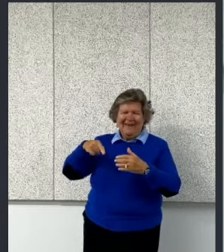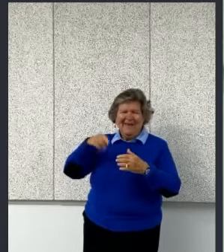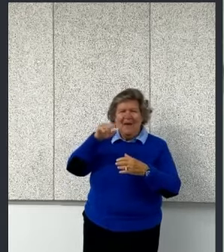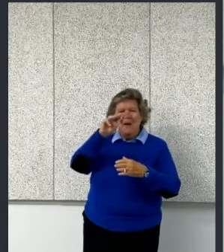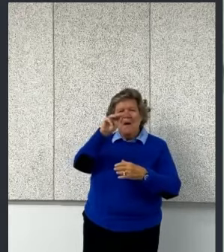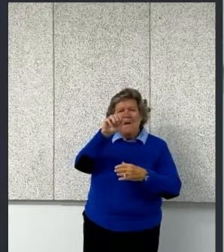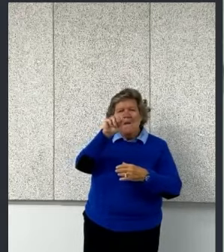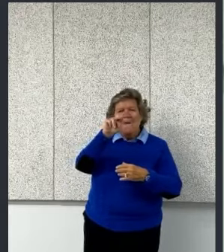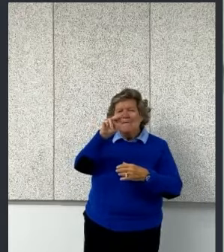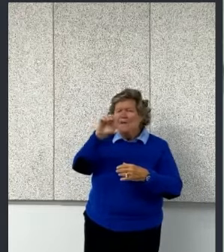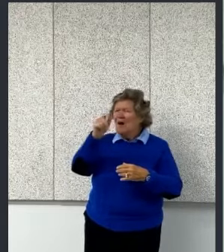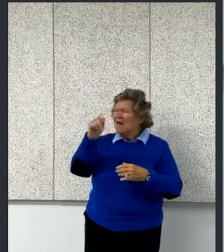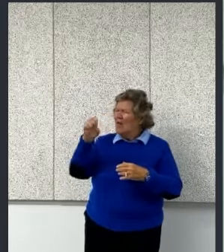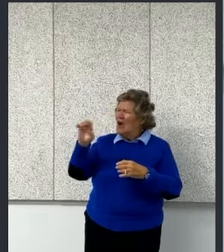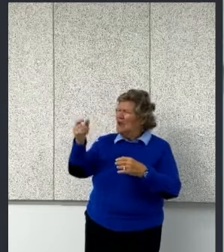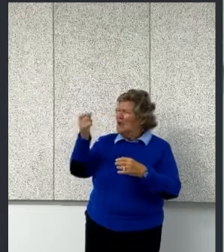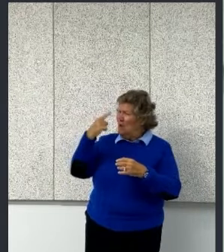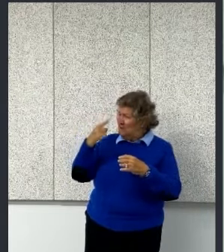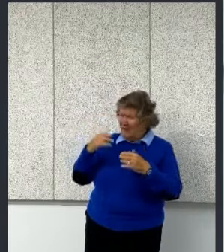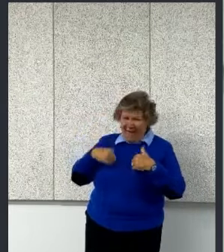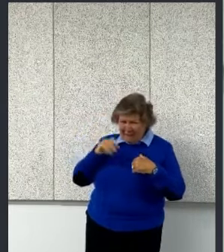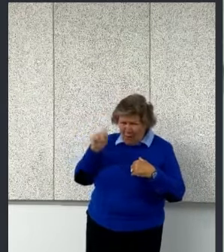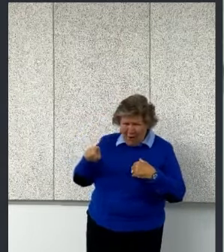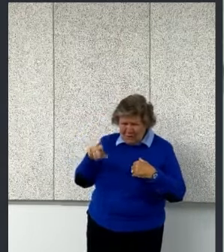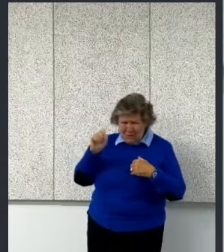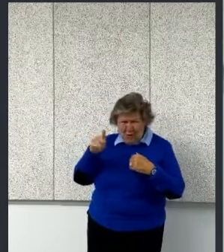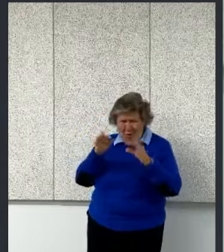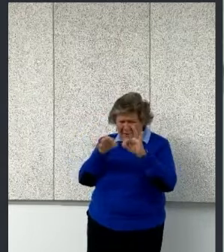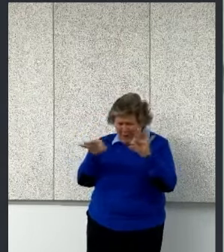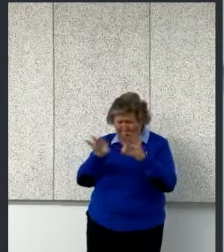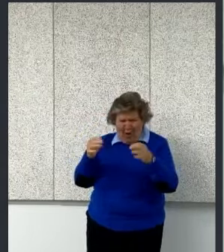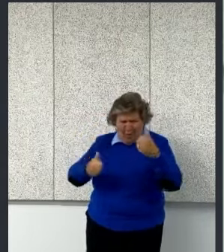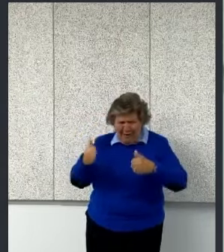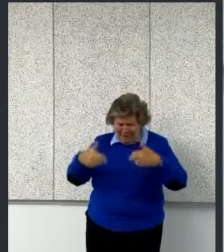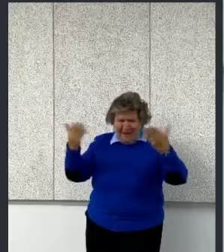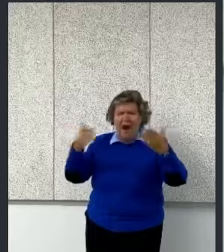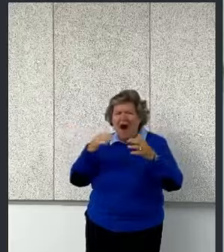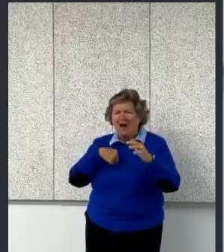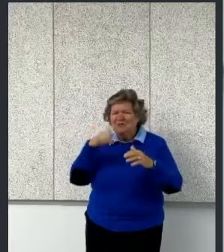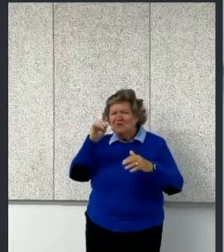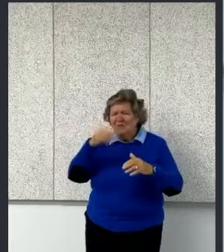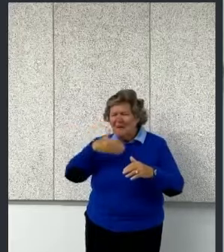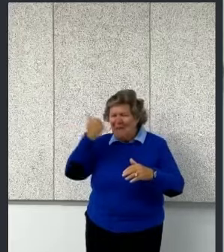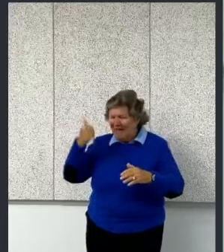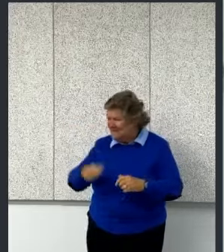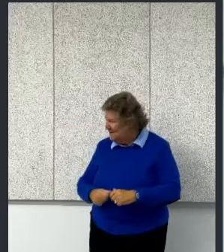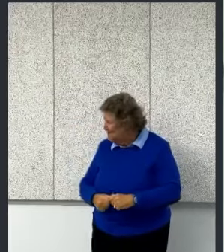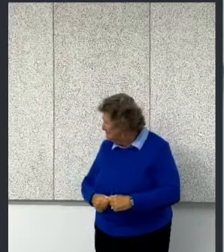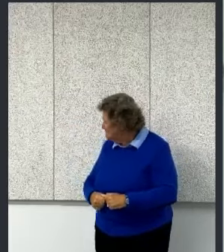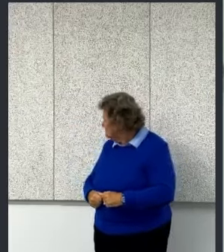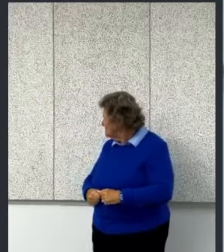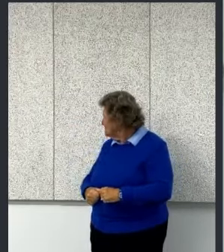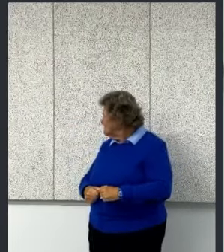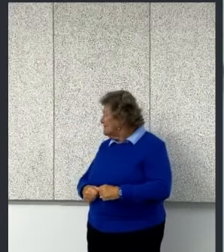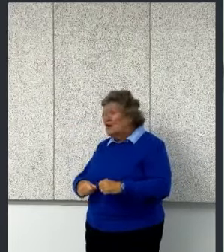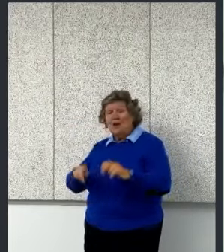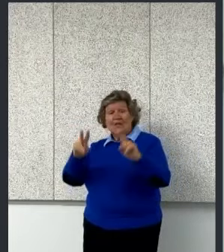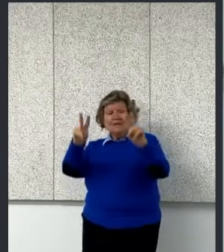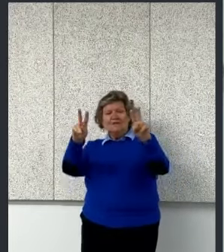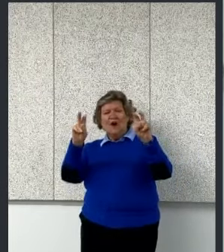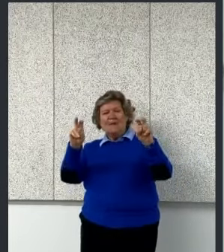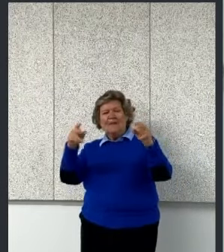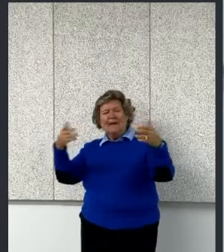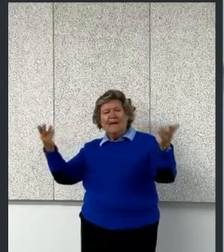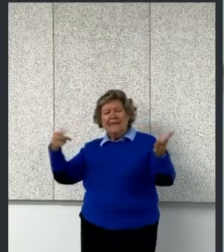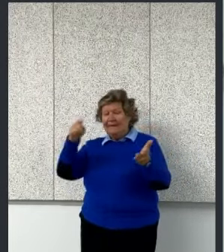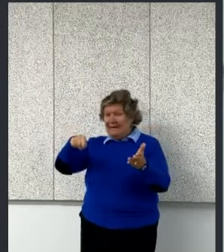there a question at the end? I will do my best. So I've been like thinking about this topic of both like, what are the needs